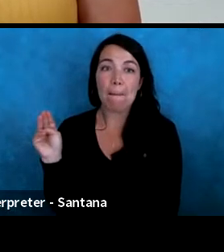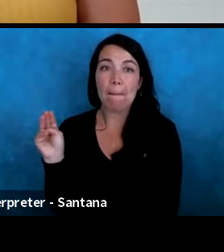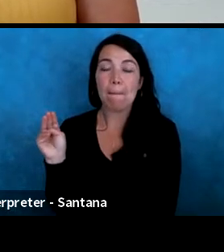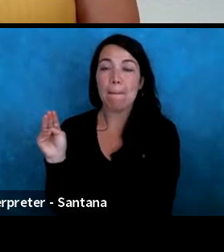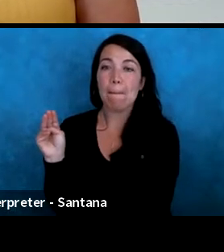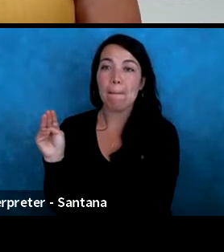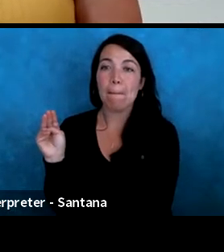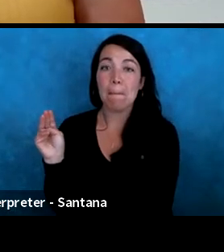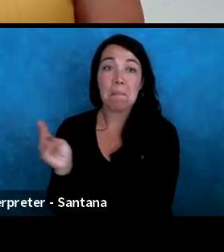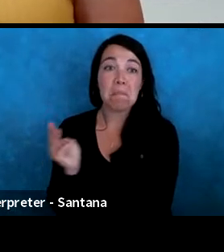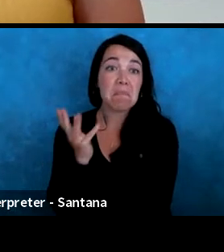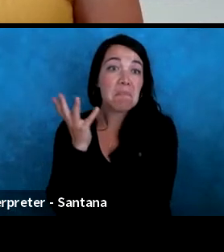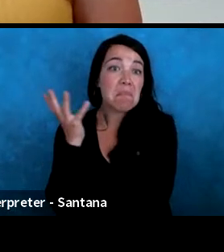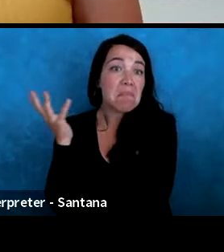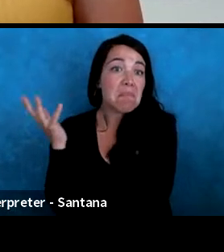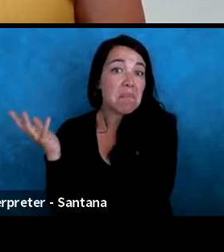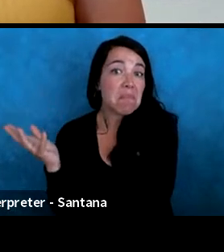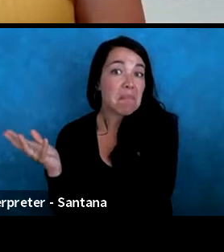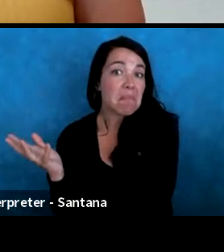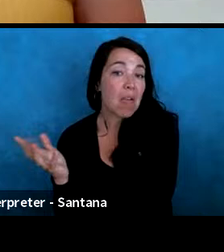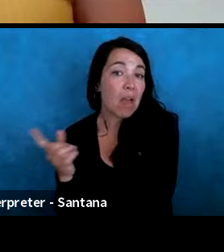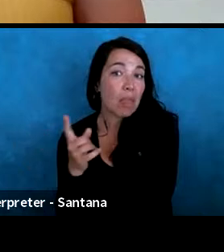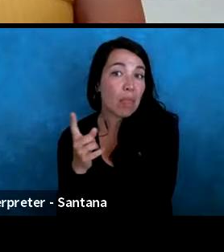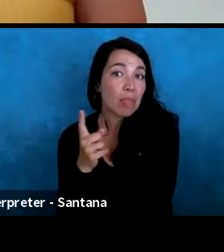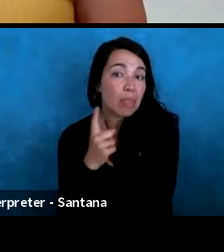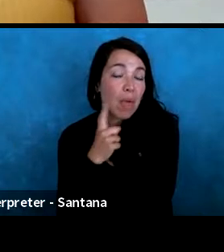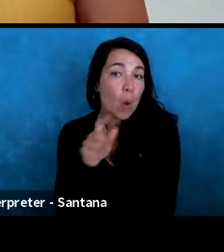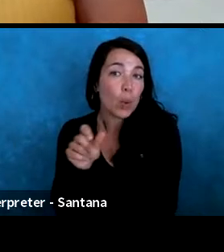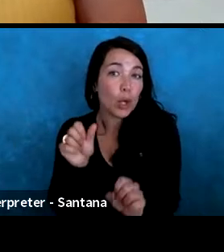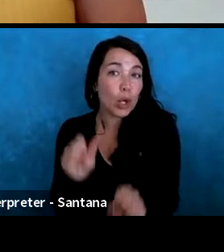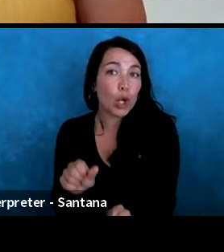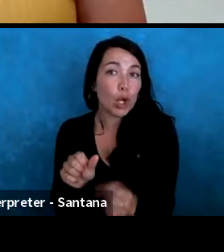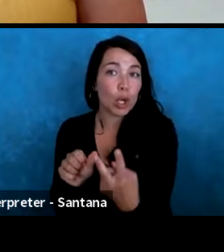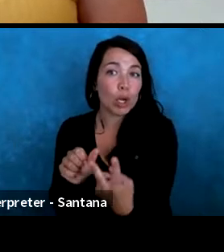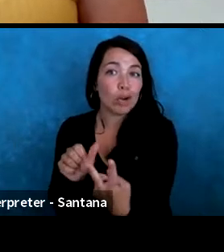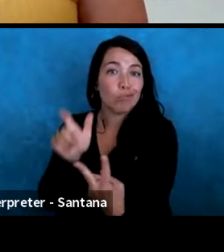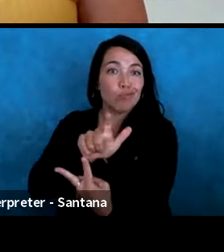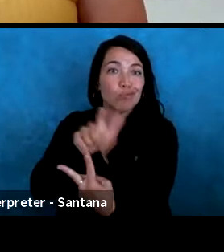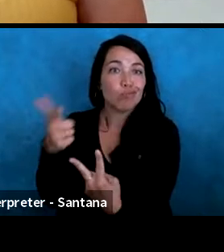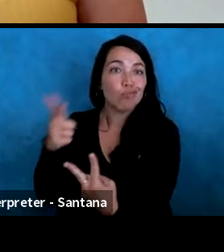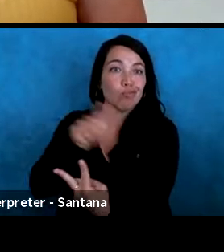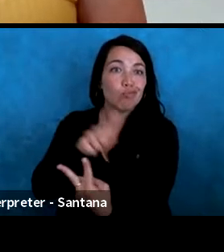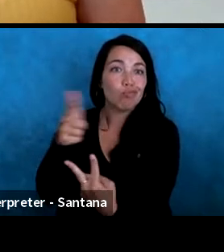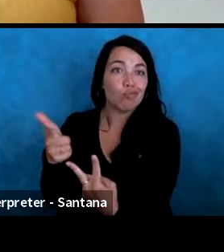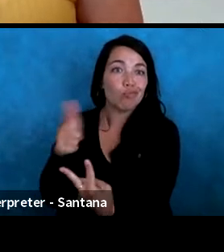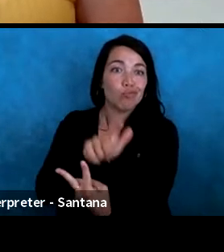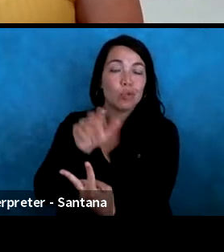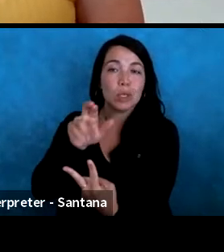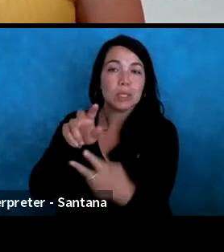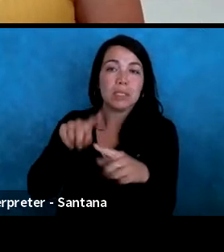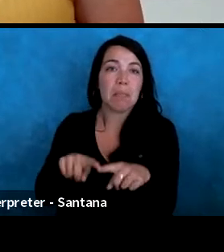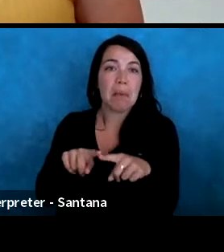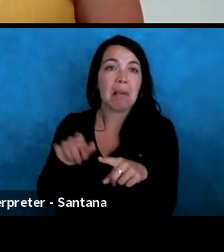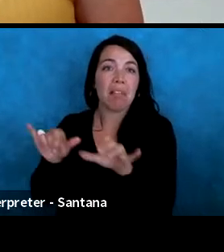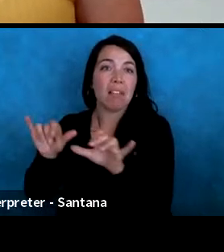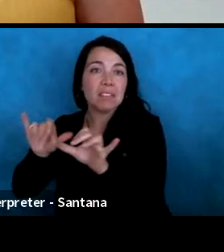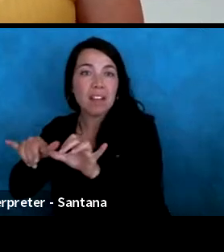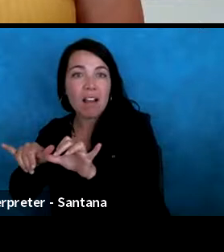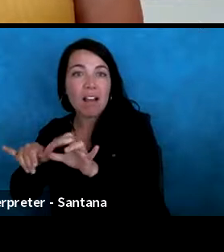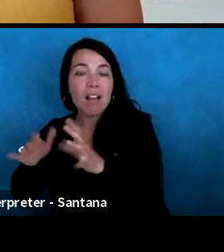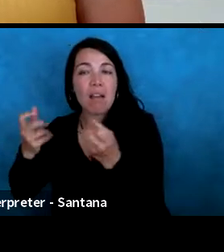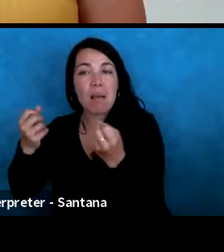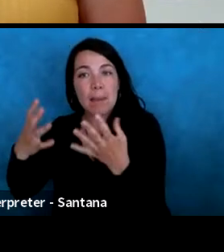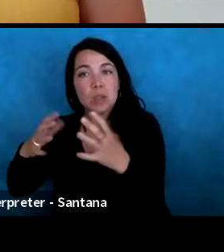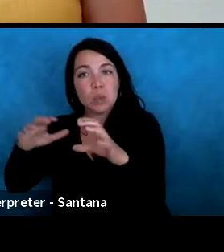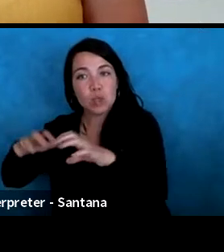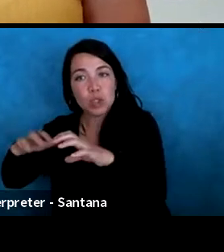that we could possibly alternate companies based on projects or size of projects so okay. that we don't overwhelm one project